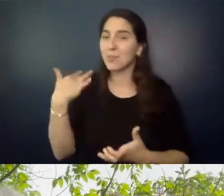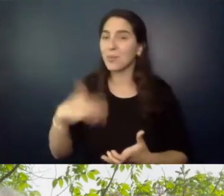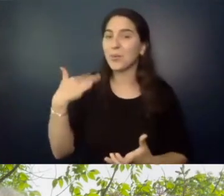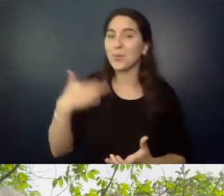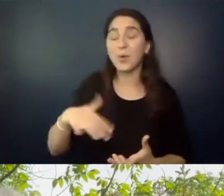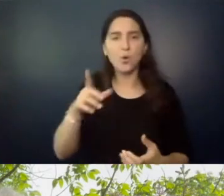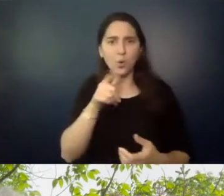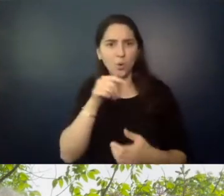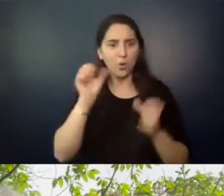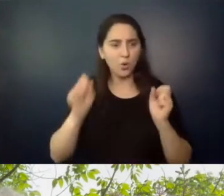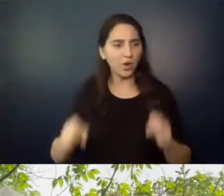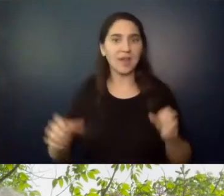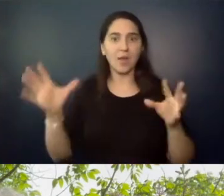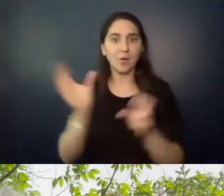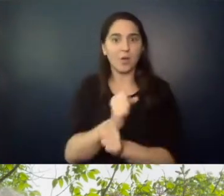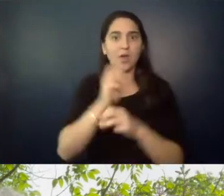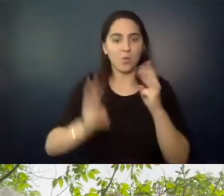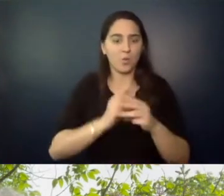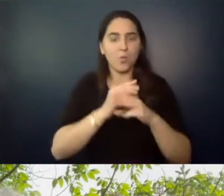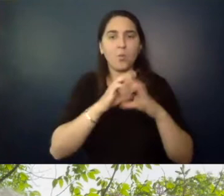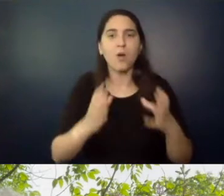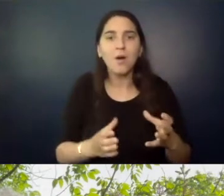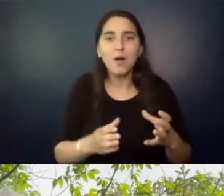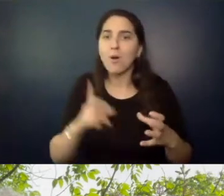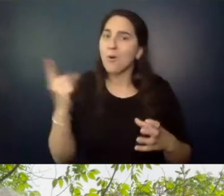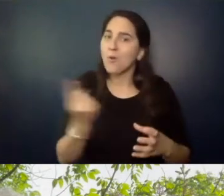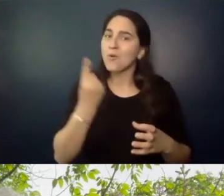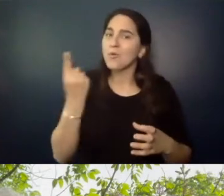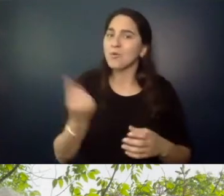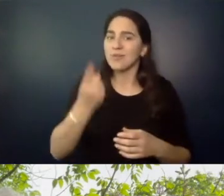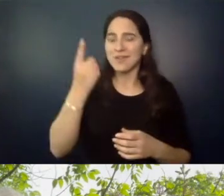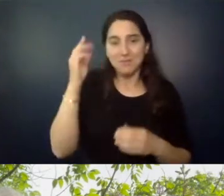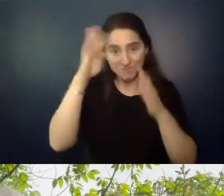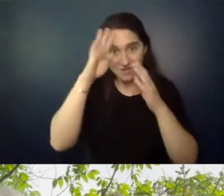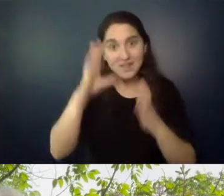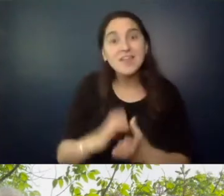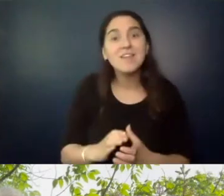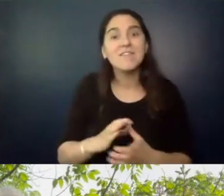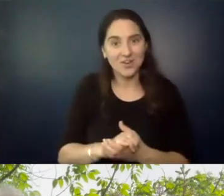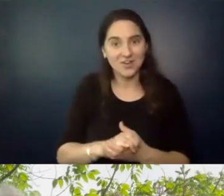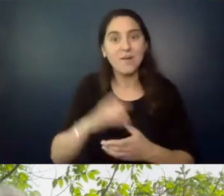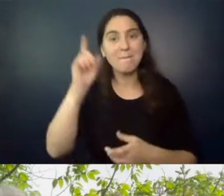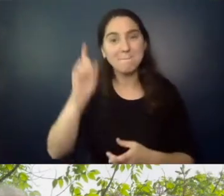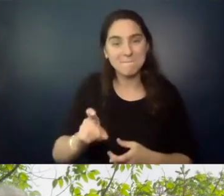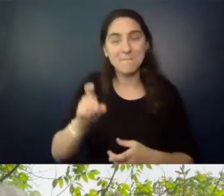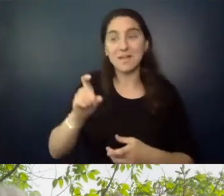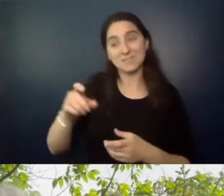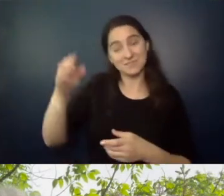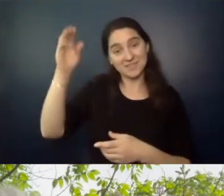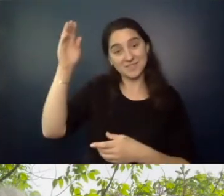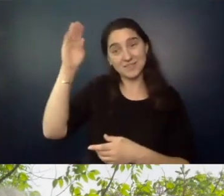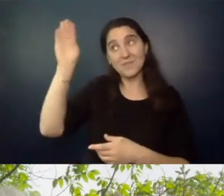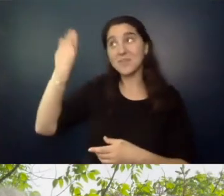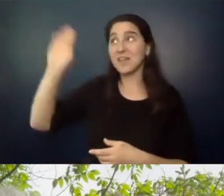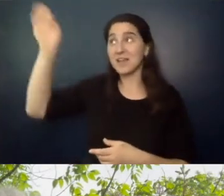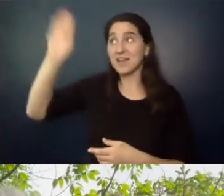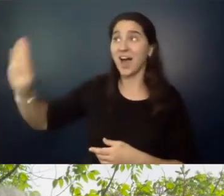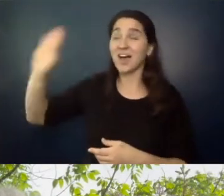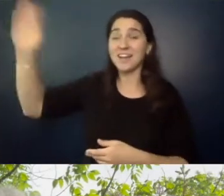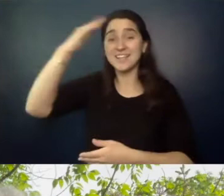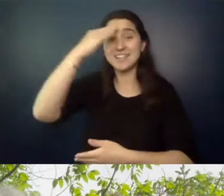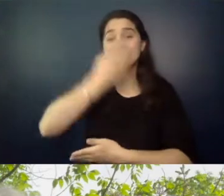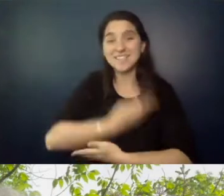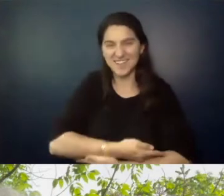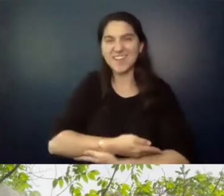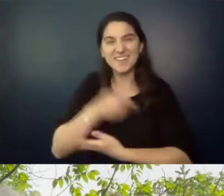faith. Who is it that overcomes the world? Only he who believes that Jesus is the Son